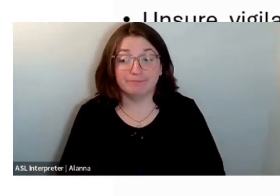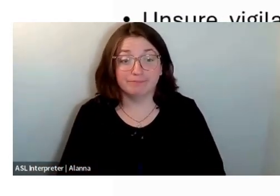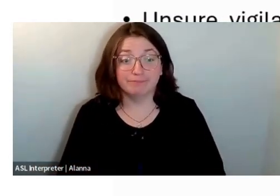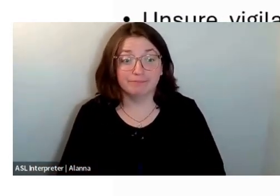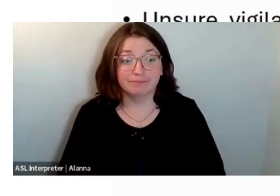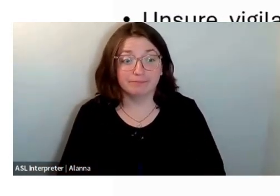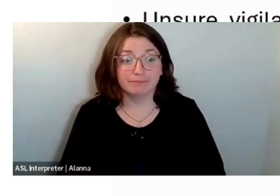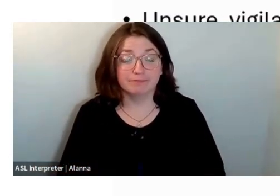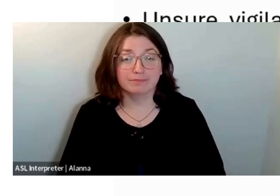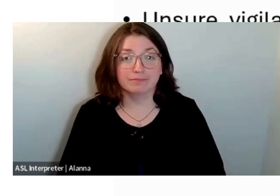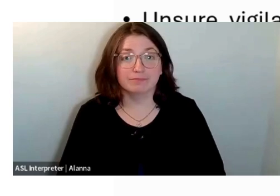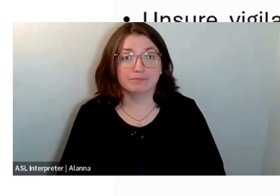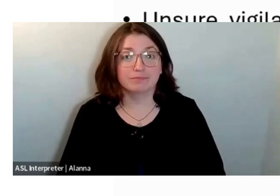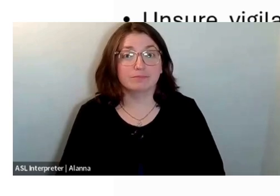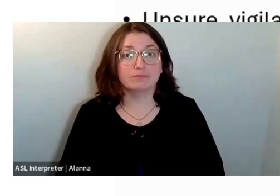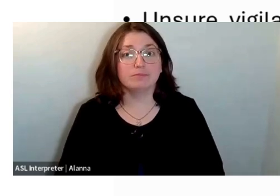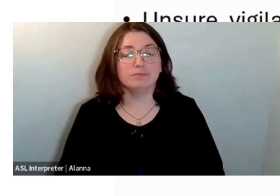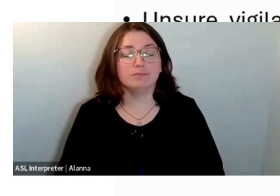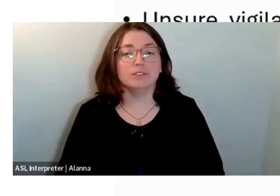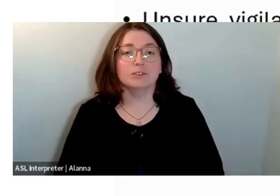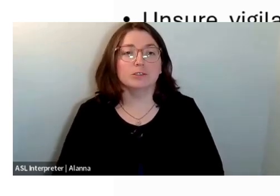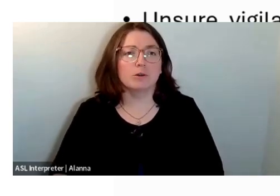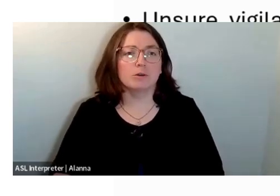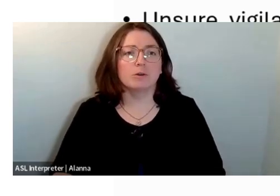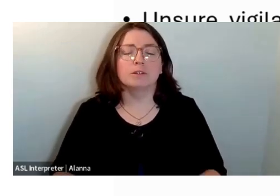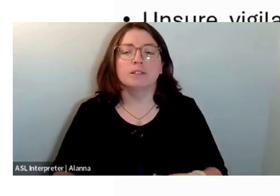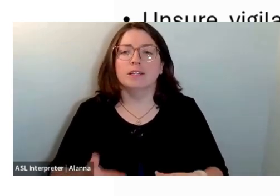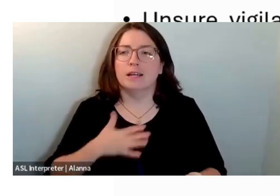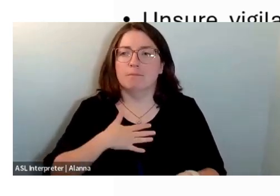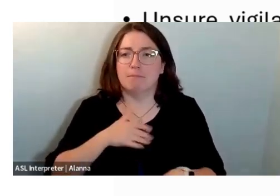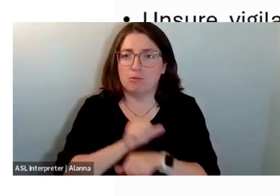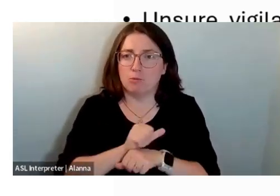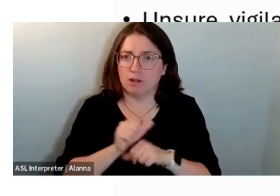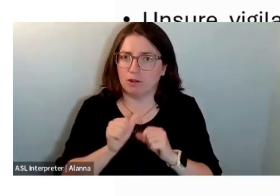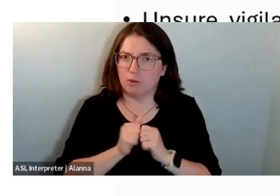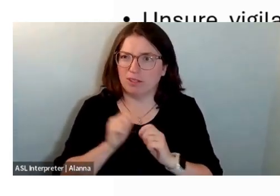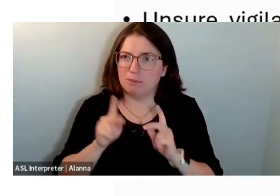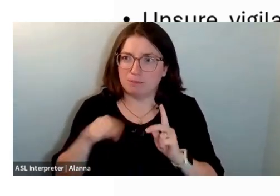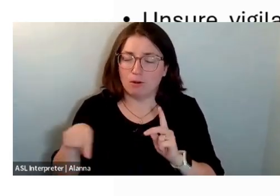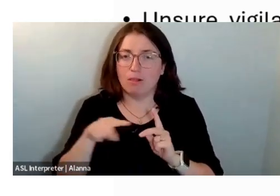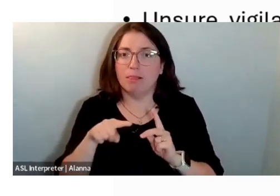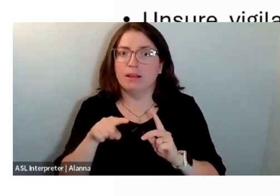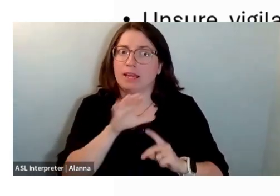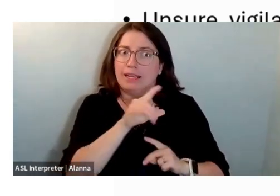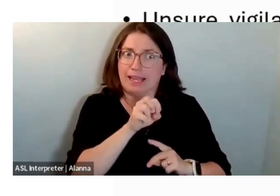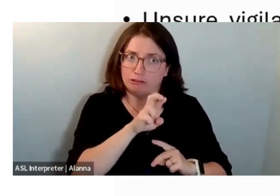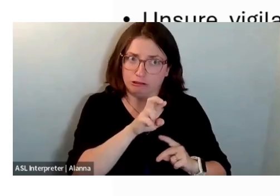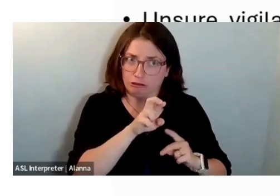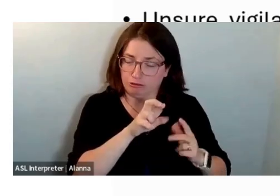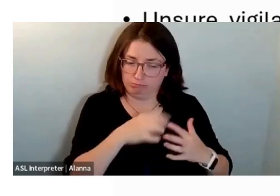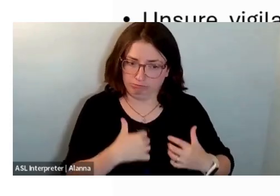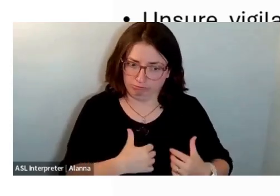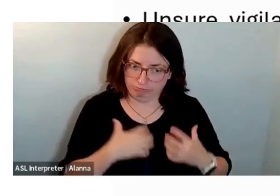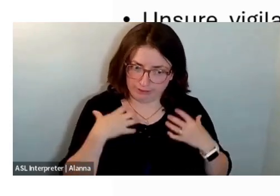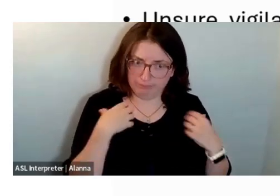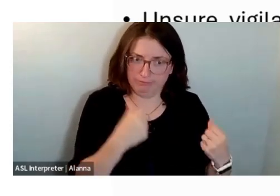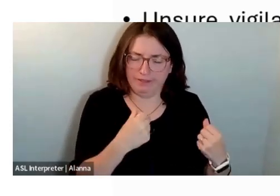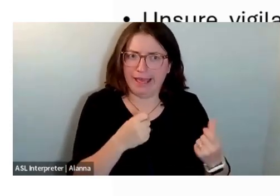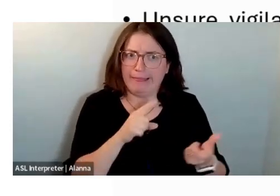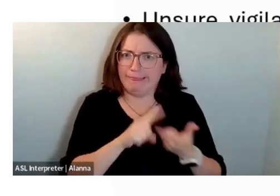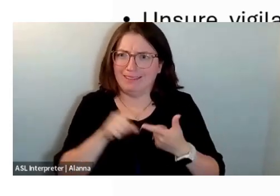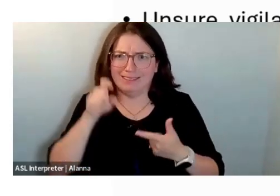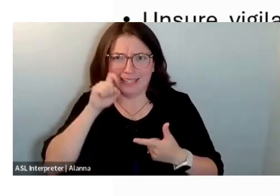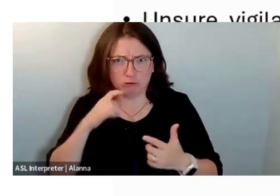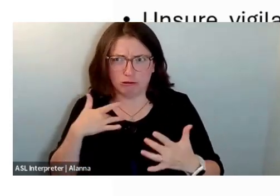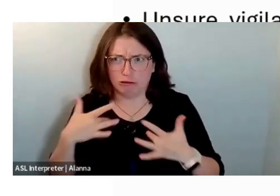So, in my work with people navigating sexual concerns after cancer, I'm usually meeting them after that